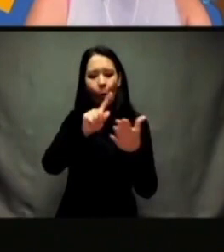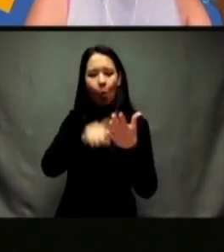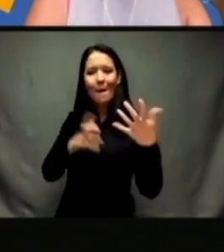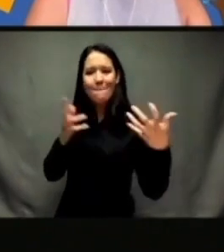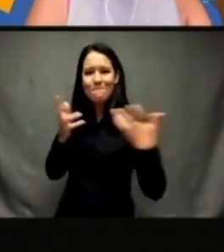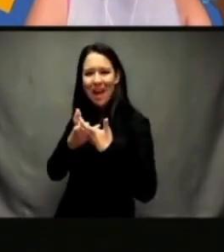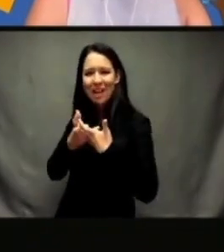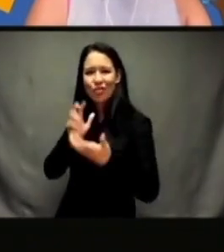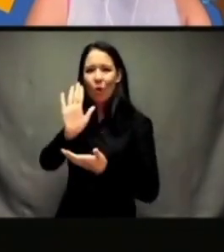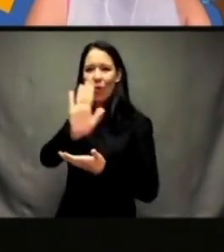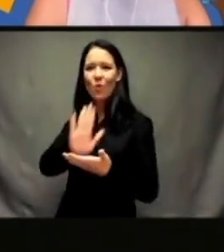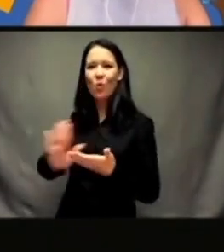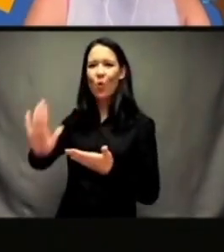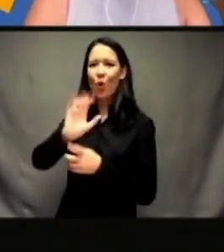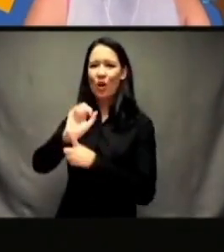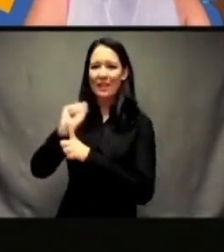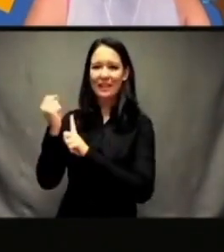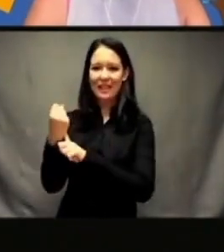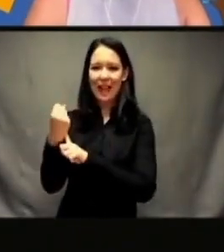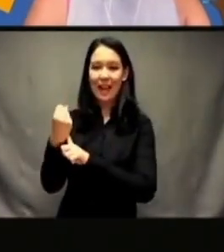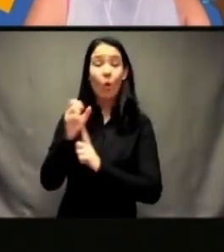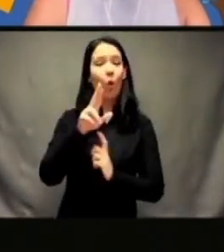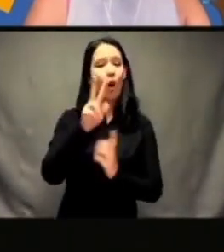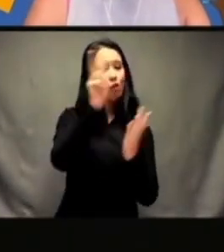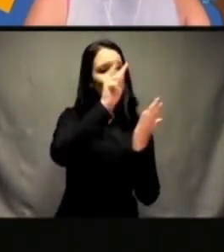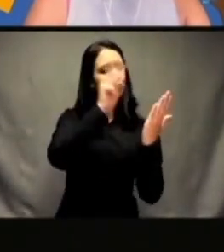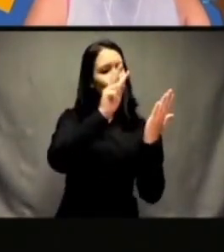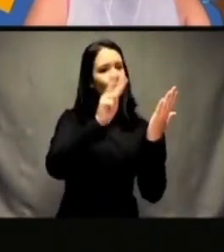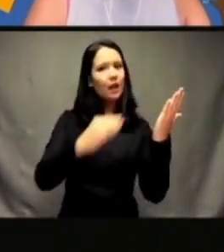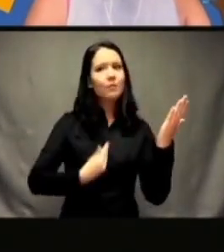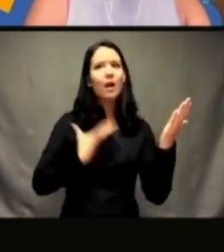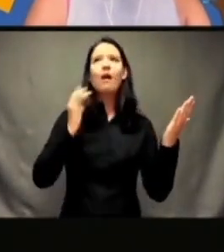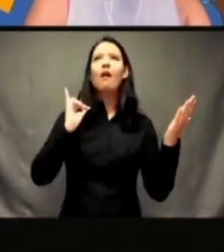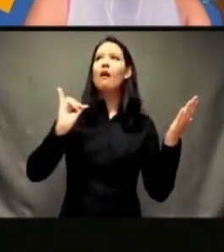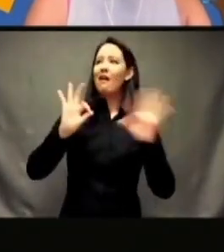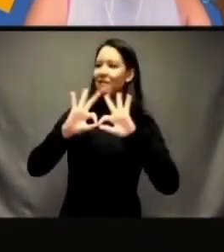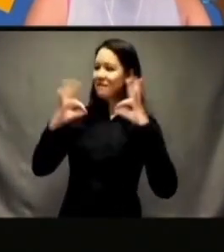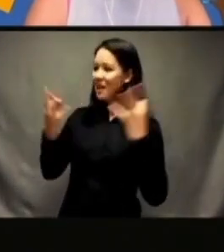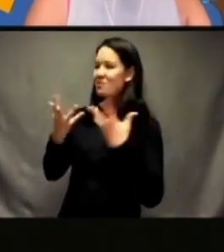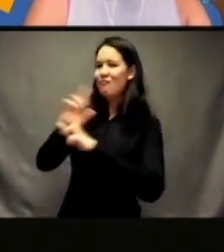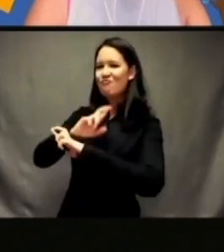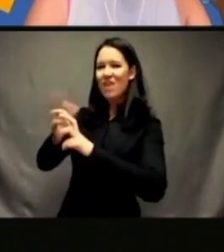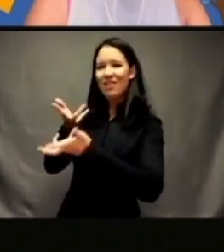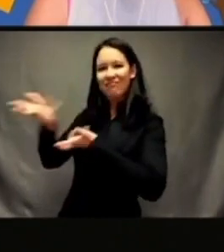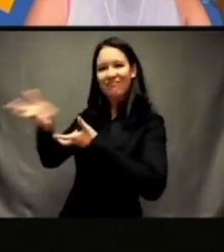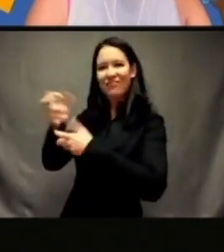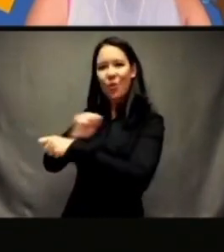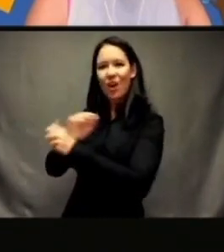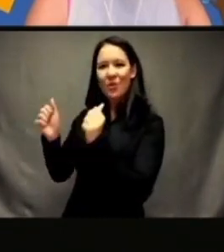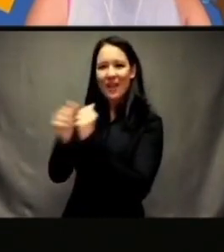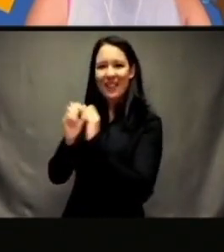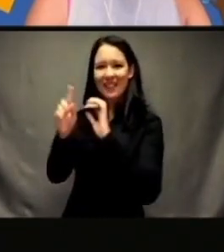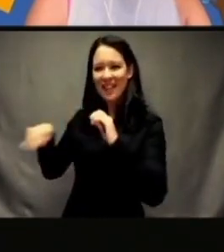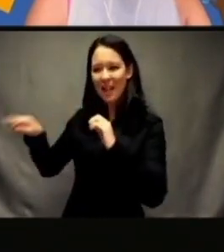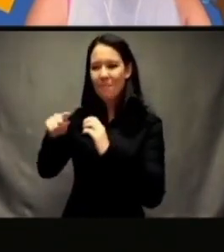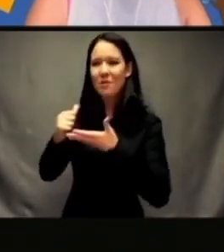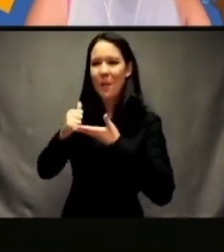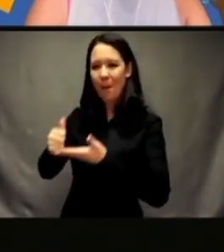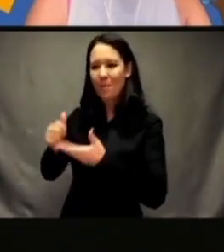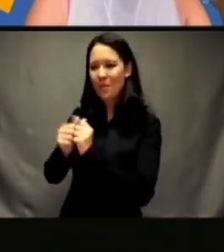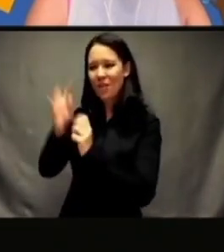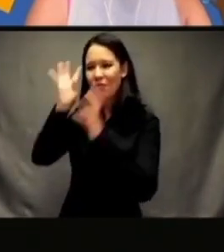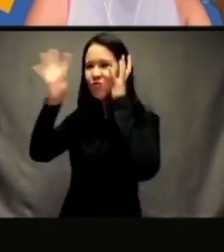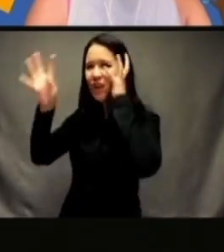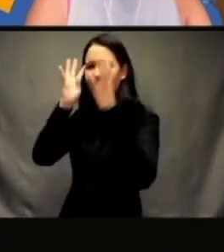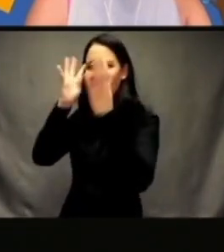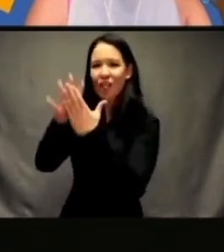setting. Or just be inspired to work with families in this creative learning experience and